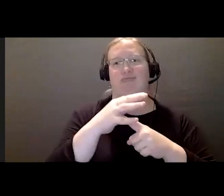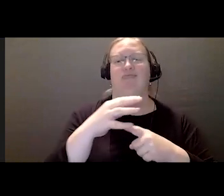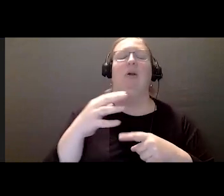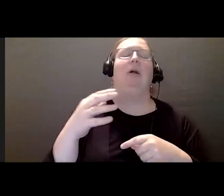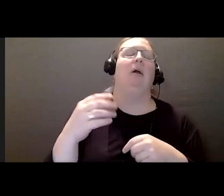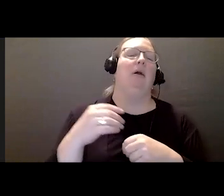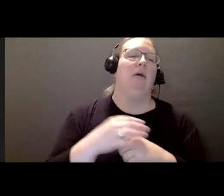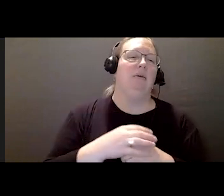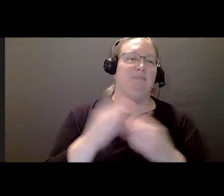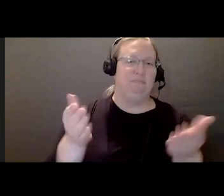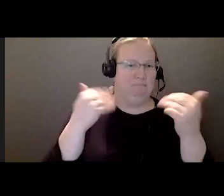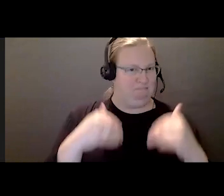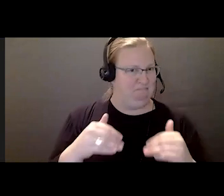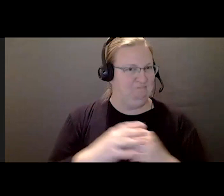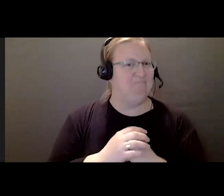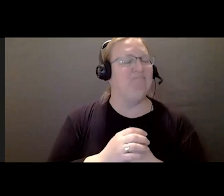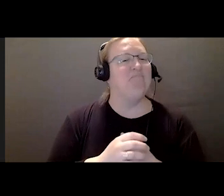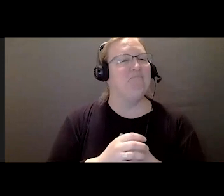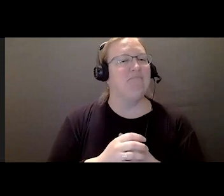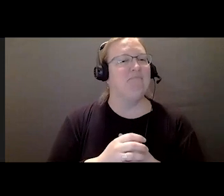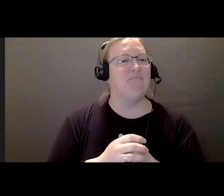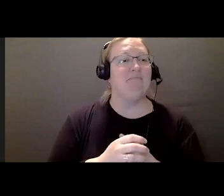Next slide, please.